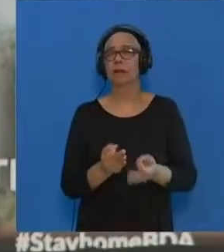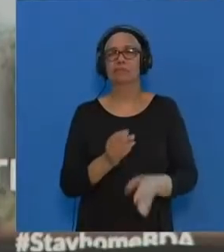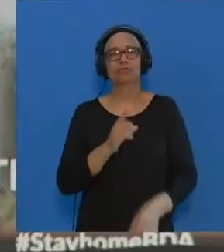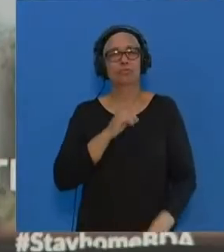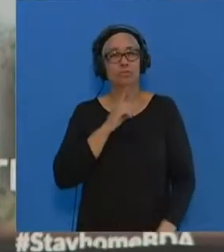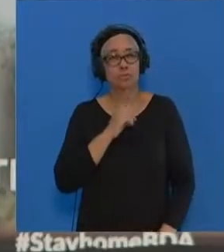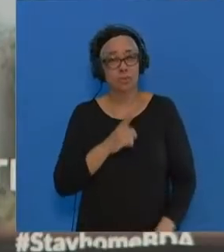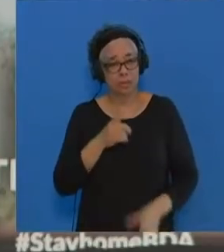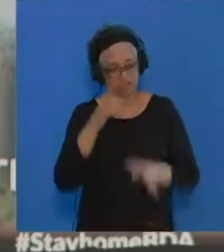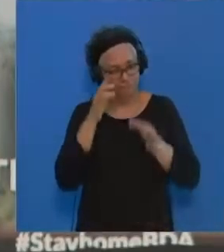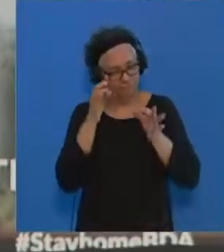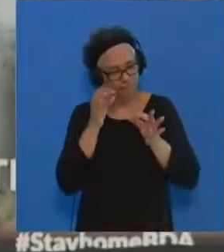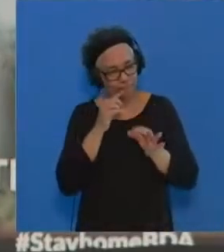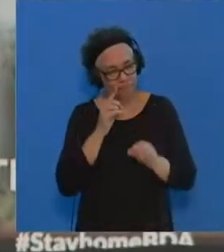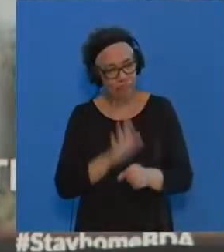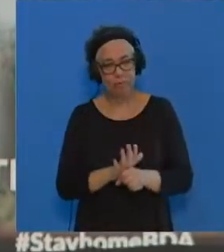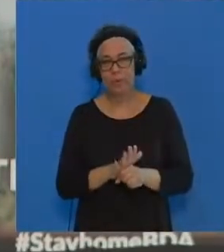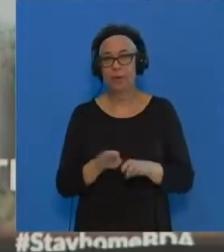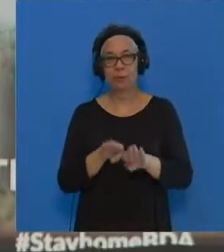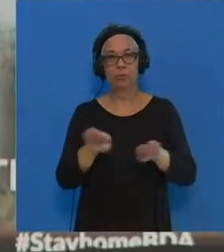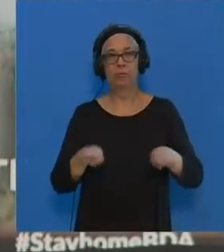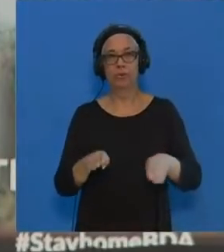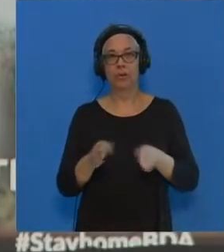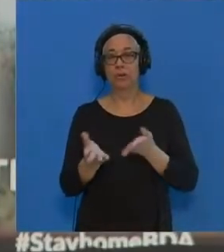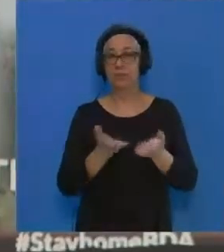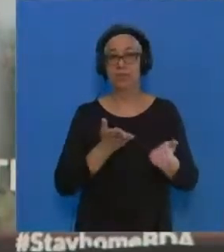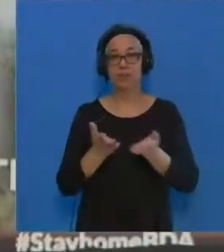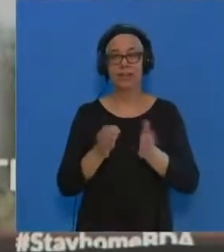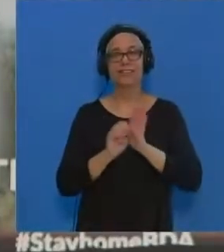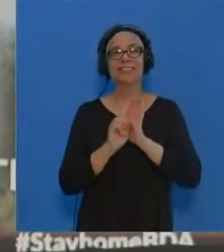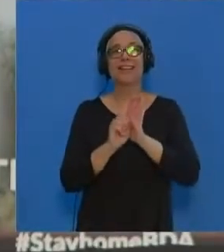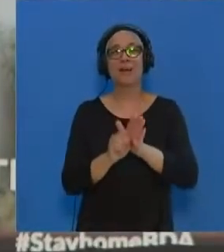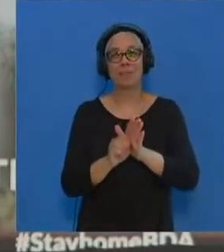that Bermuda can serve as an example to the world